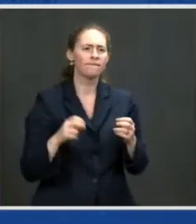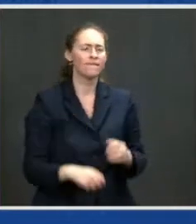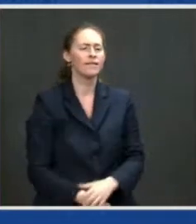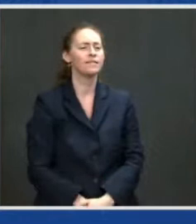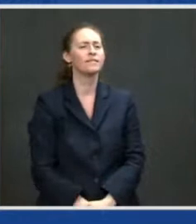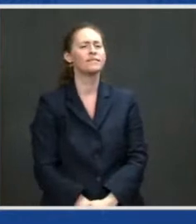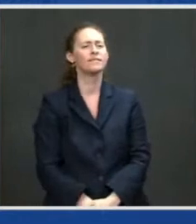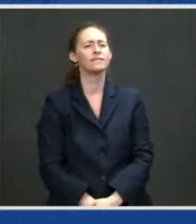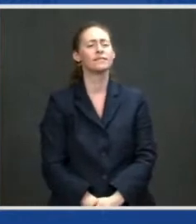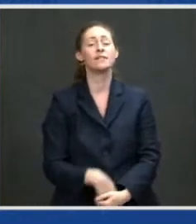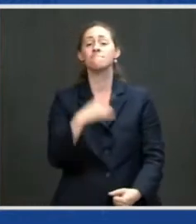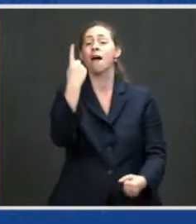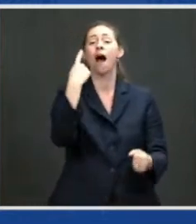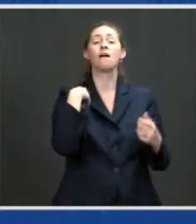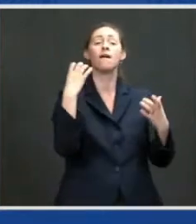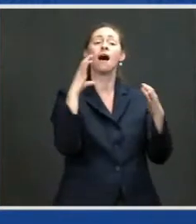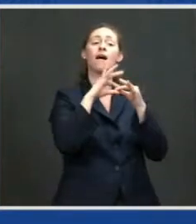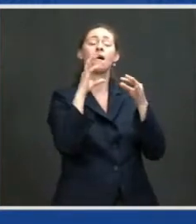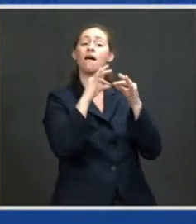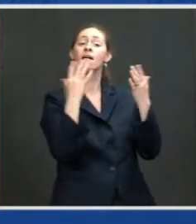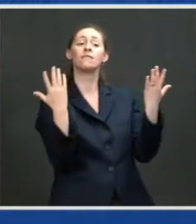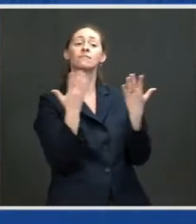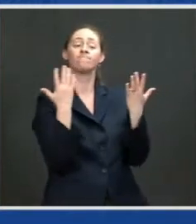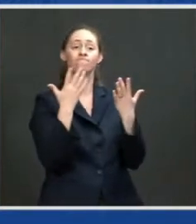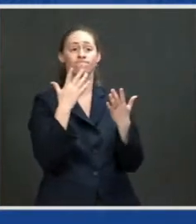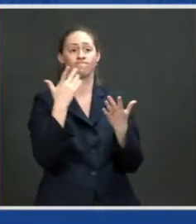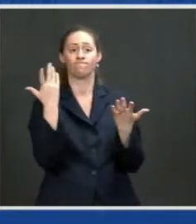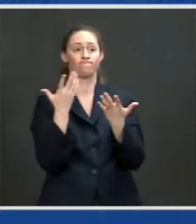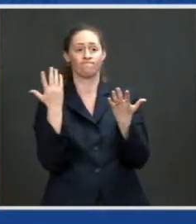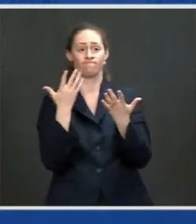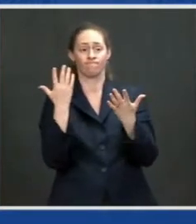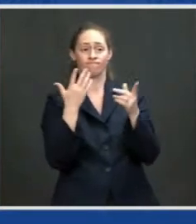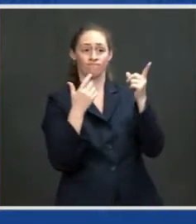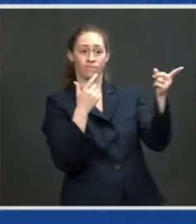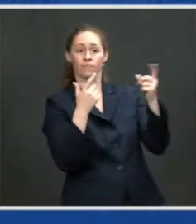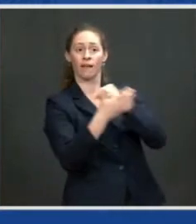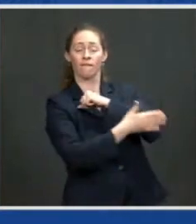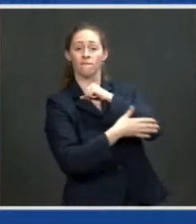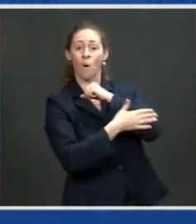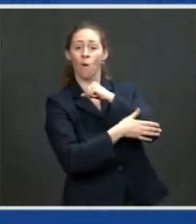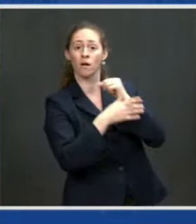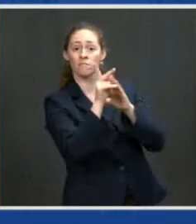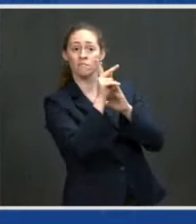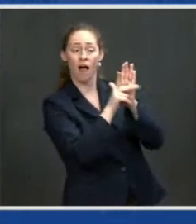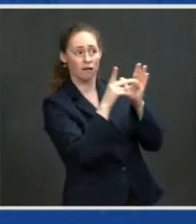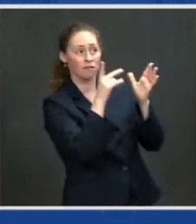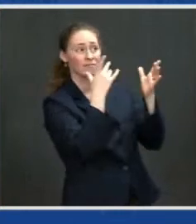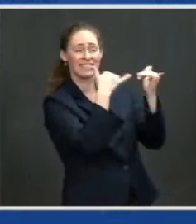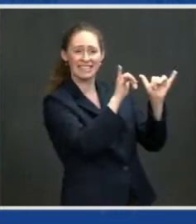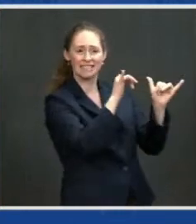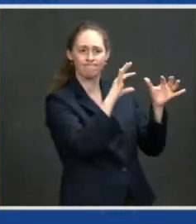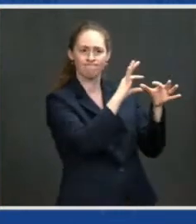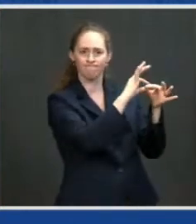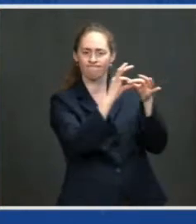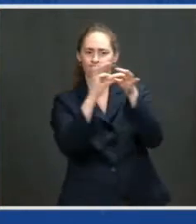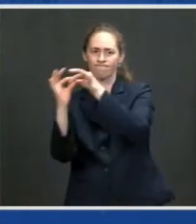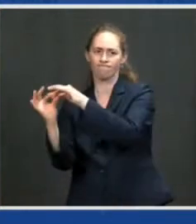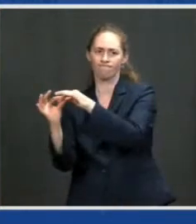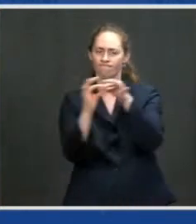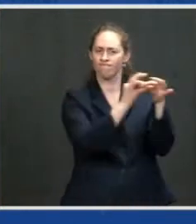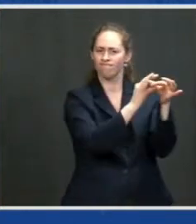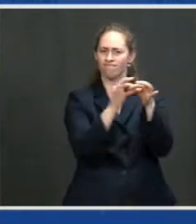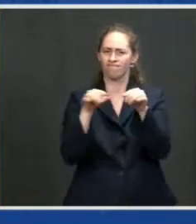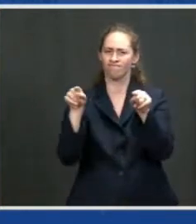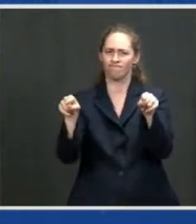One thing, our economic prowess. Our economic prowess. We must